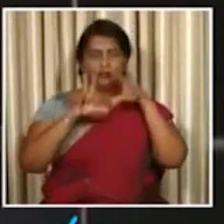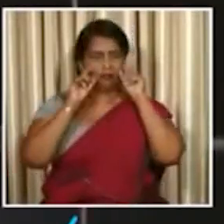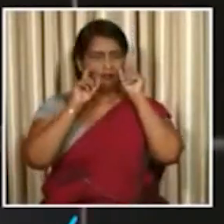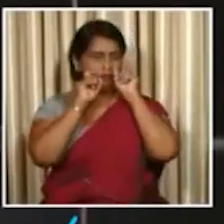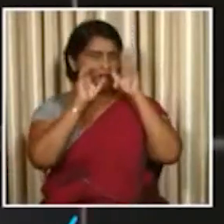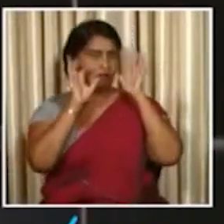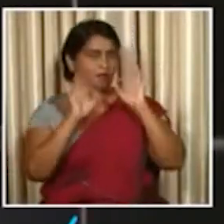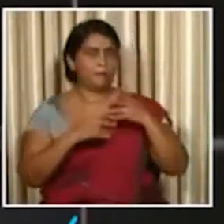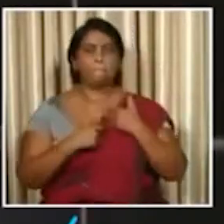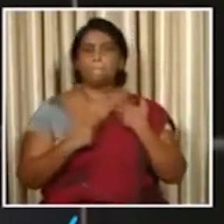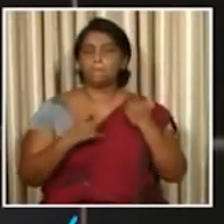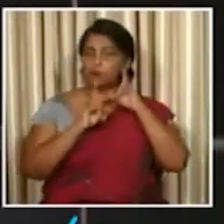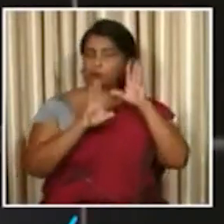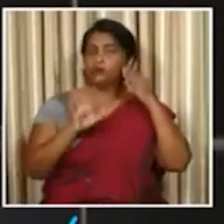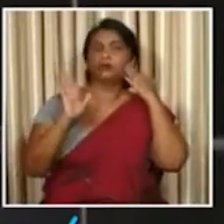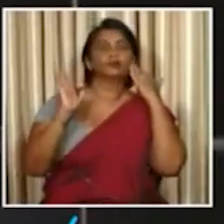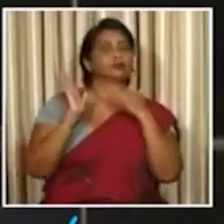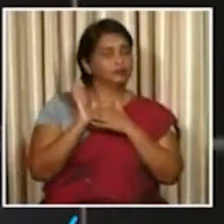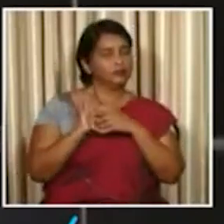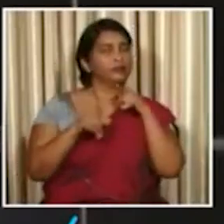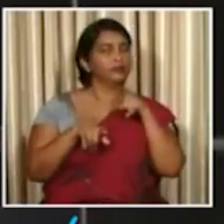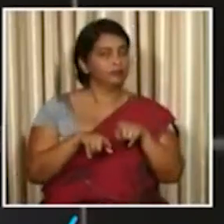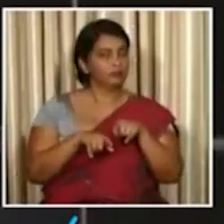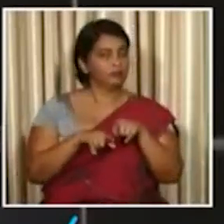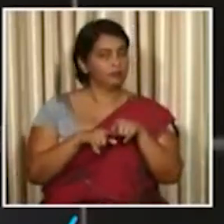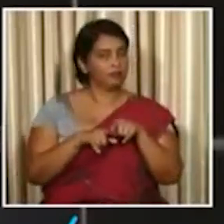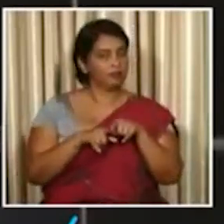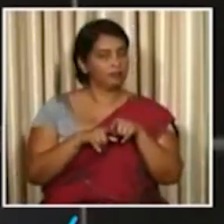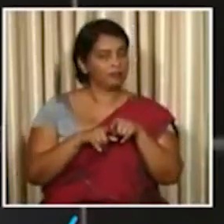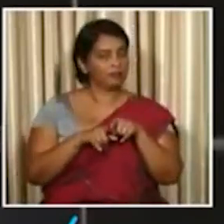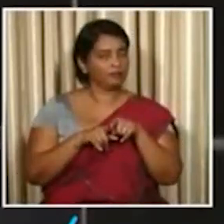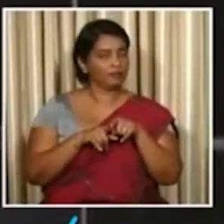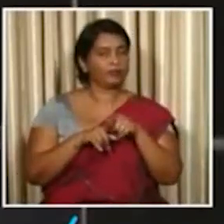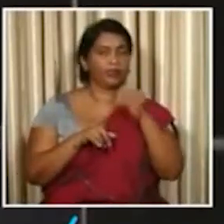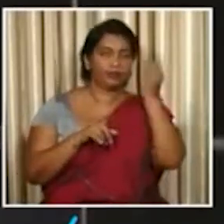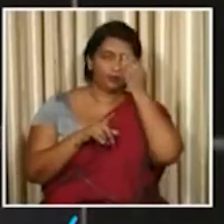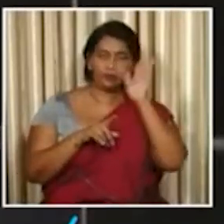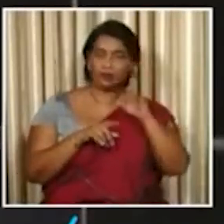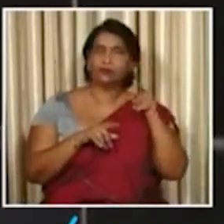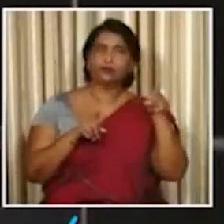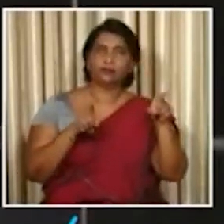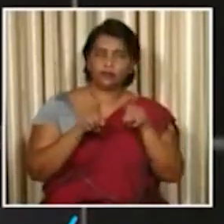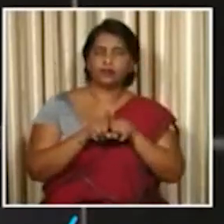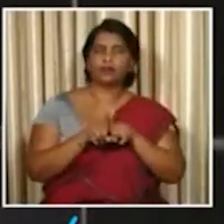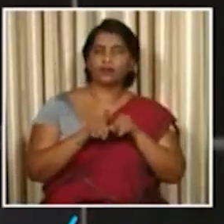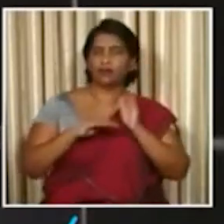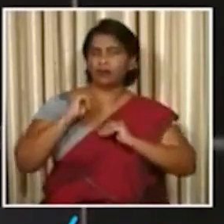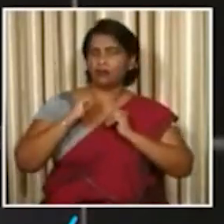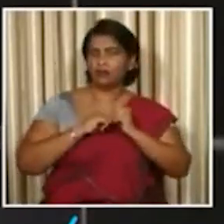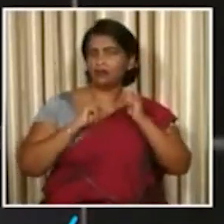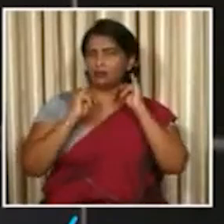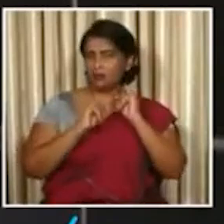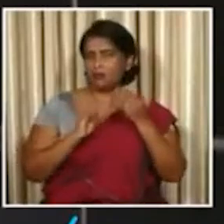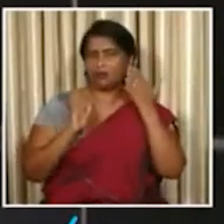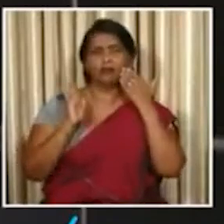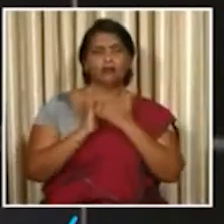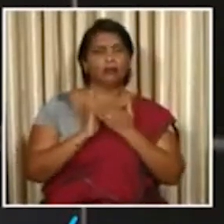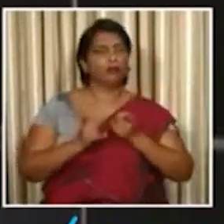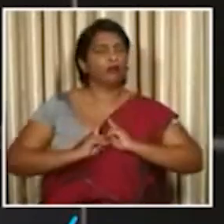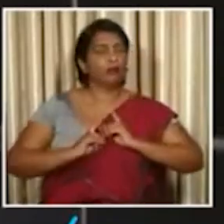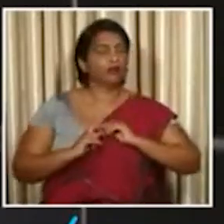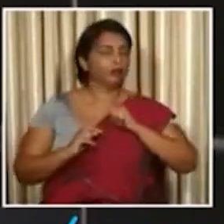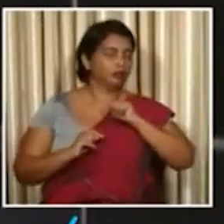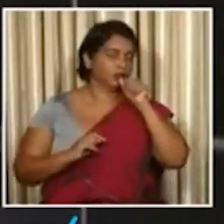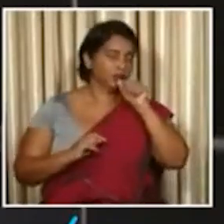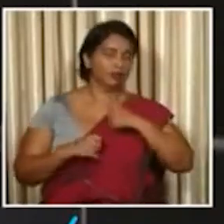stand in relation to brutally oppressive Israeli occupation and the horrendous Israeli war on Gaza and the Palestinian people as a